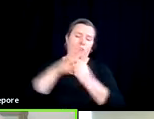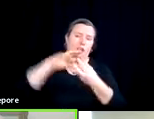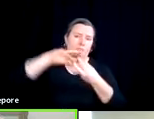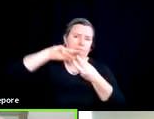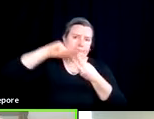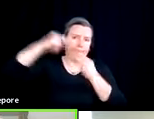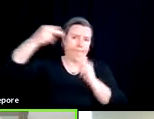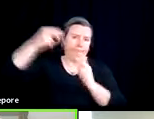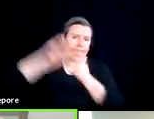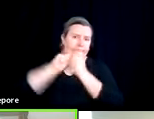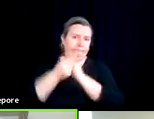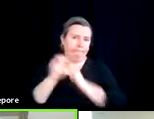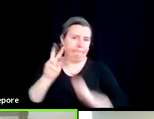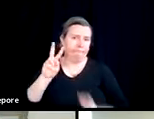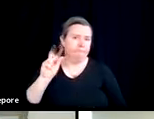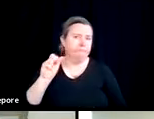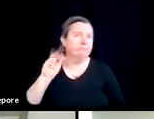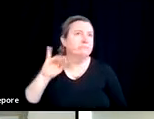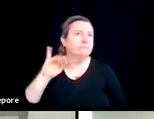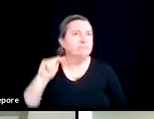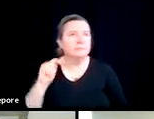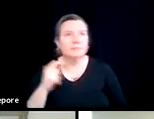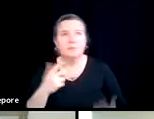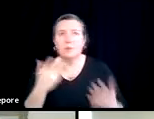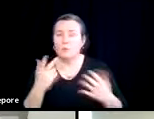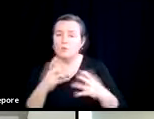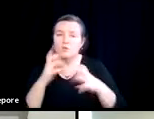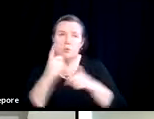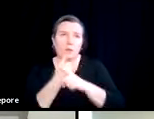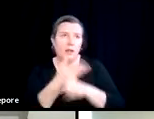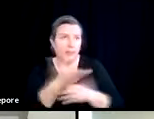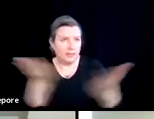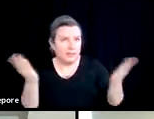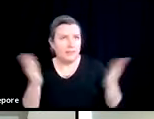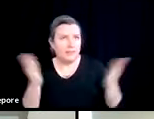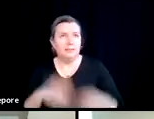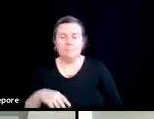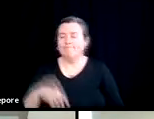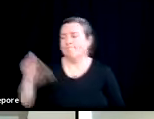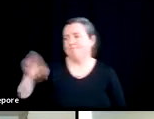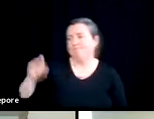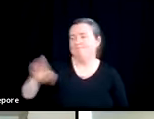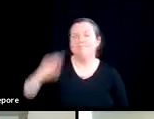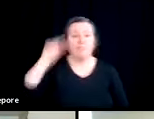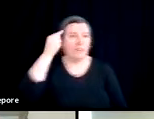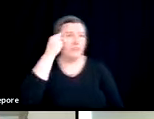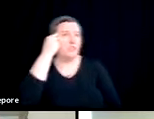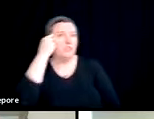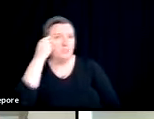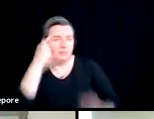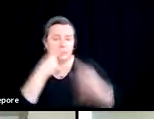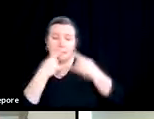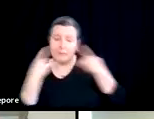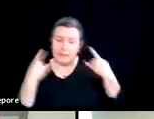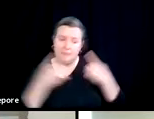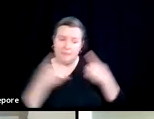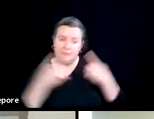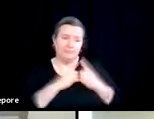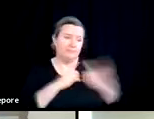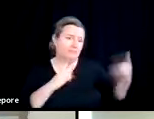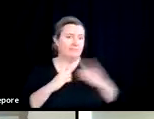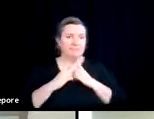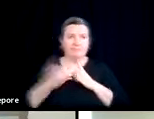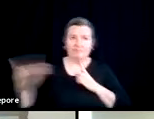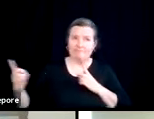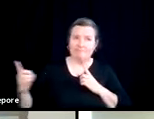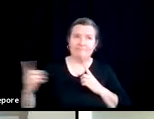right thing. The basic stuff still matters and still works. Yep. And then you add to that the weapon of two